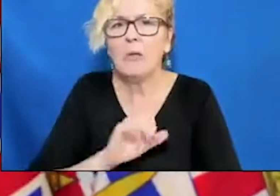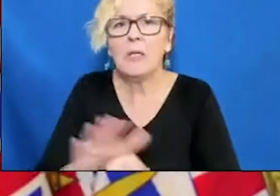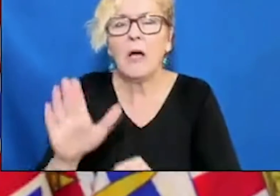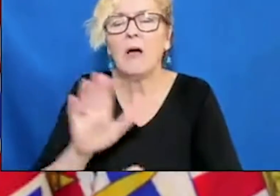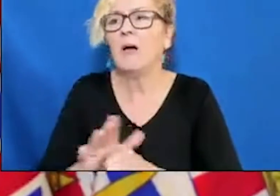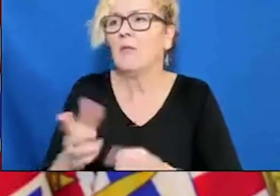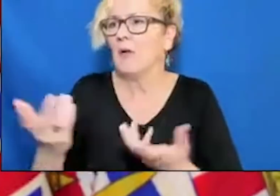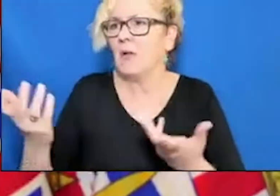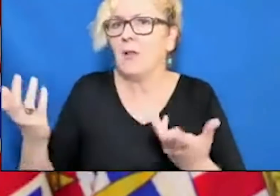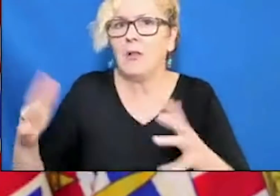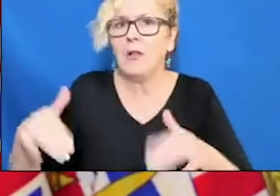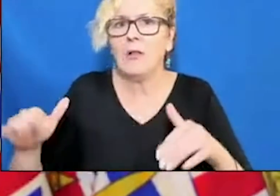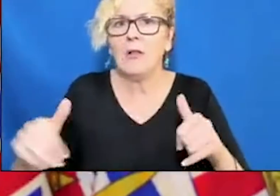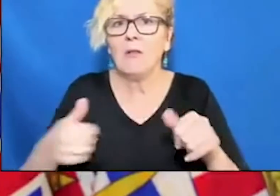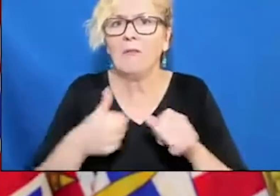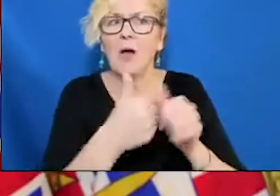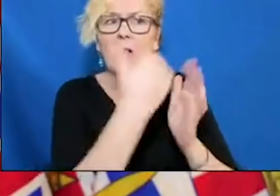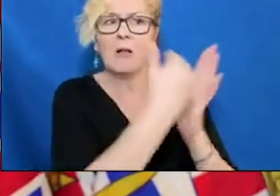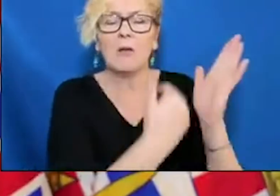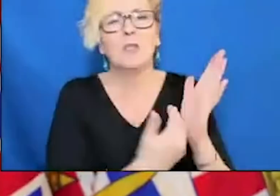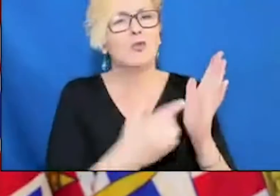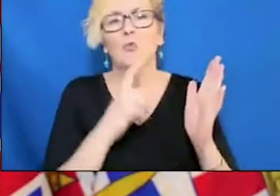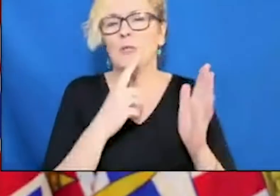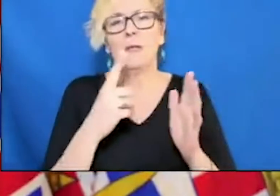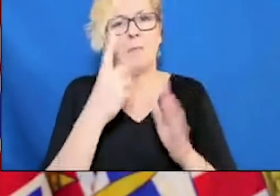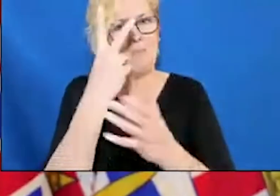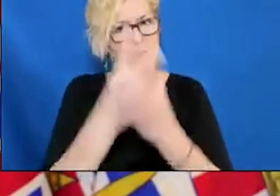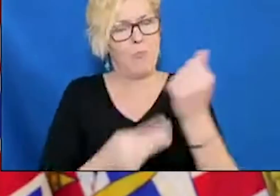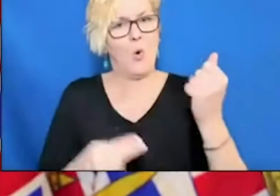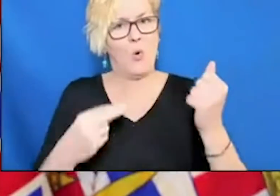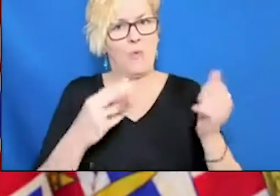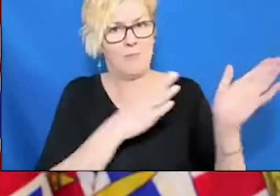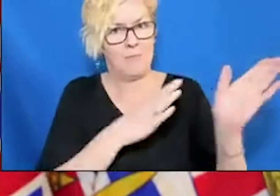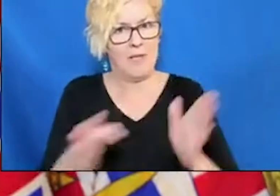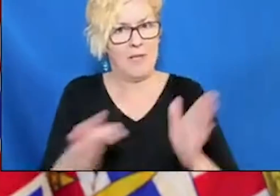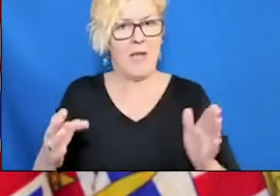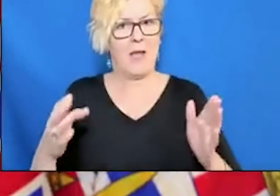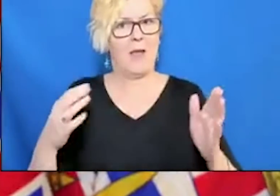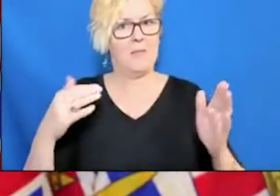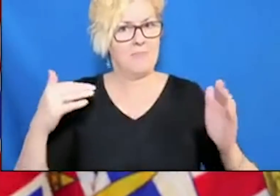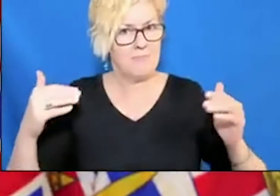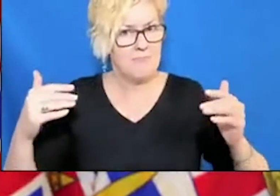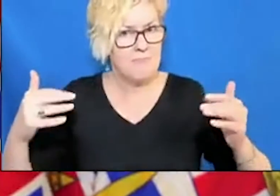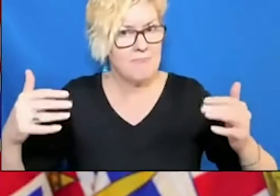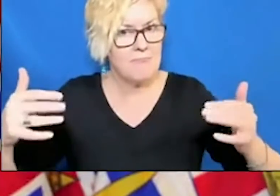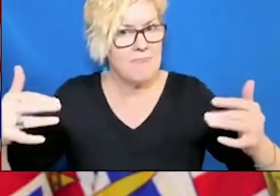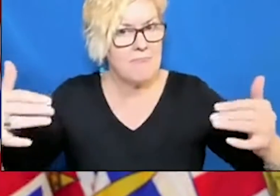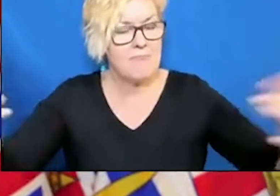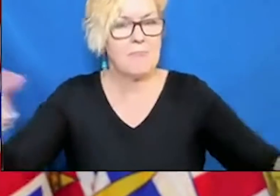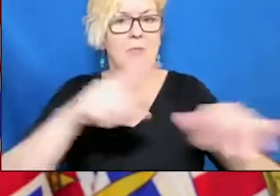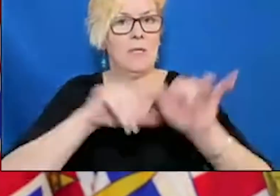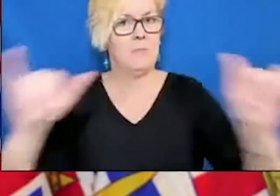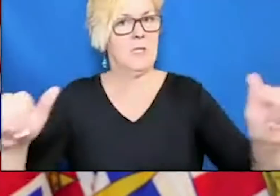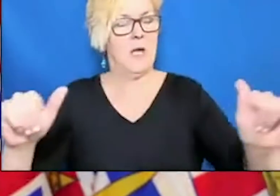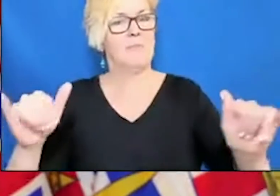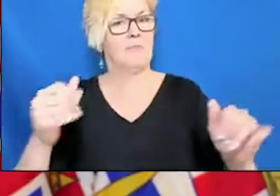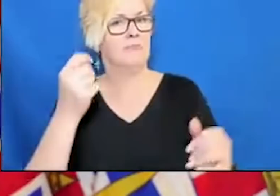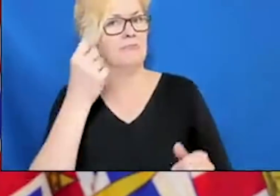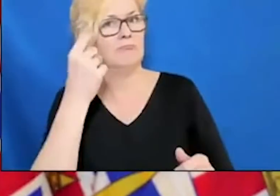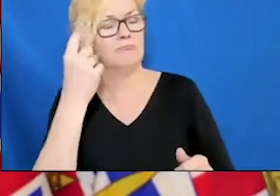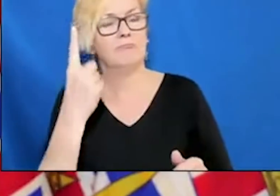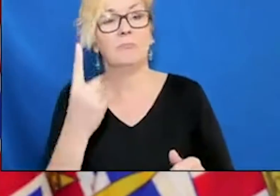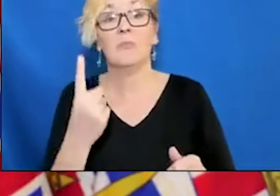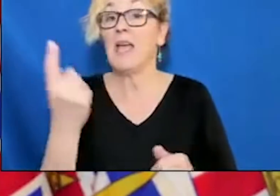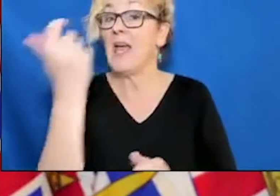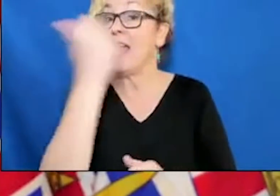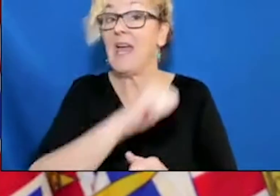queue. While more and more people are getting vaccinated every day, it's very important that the risk for all of